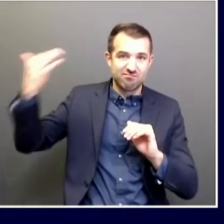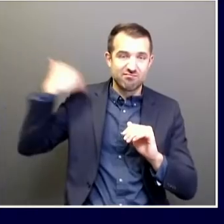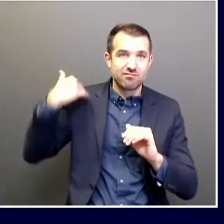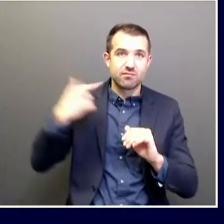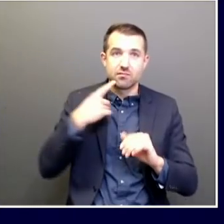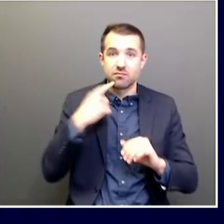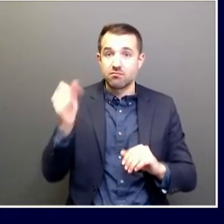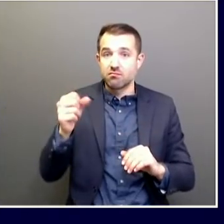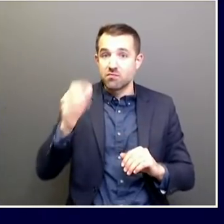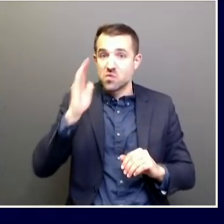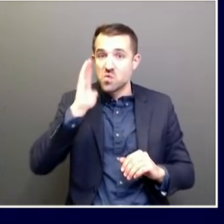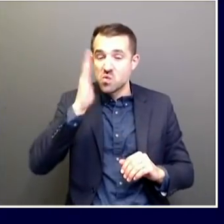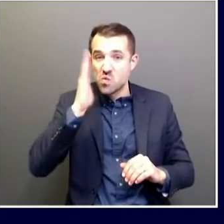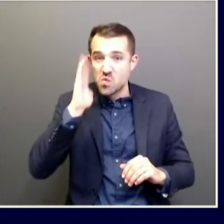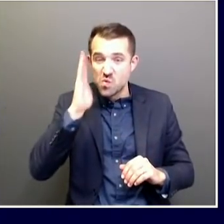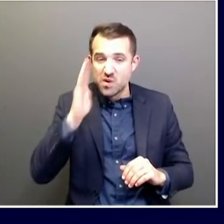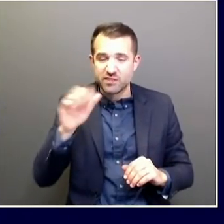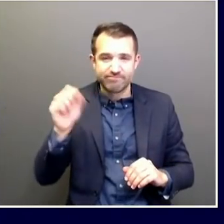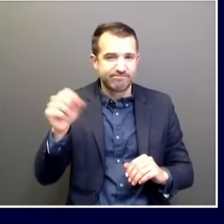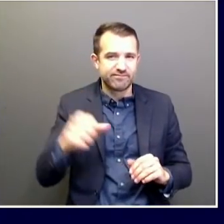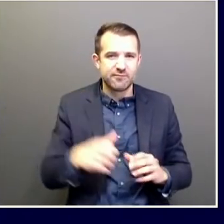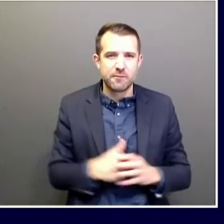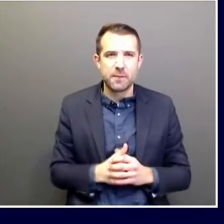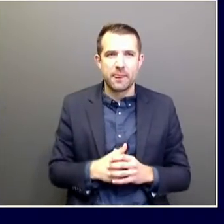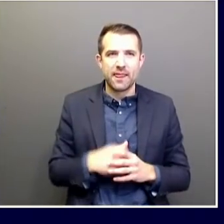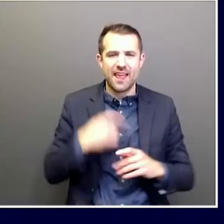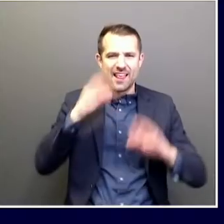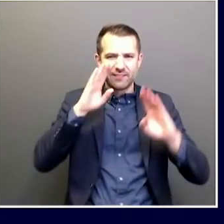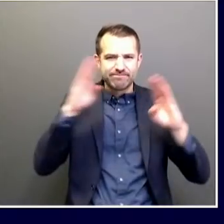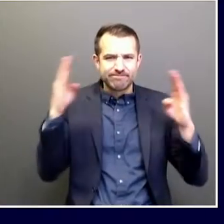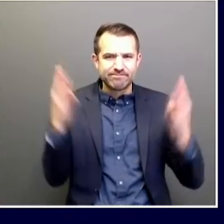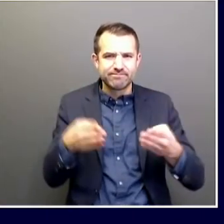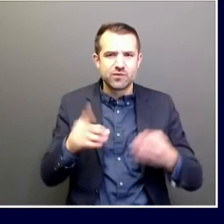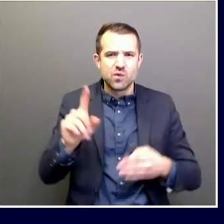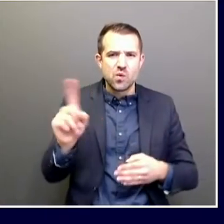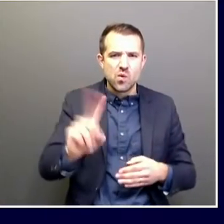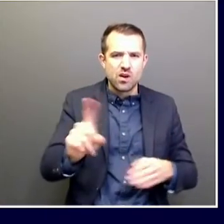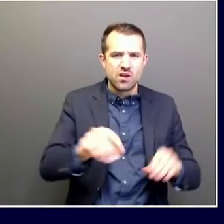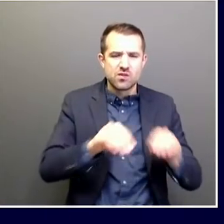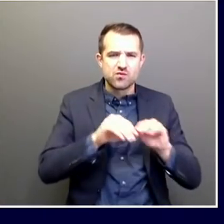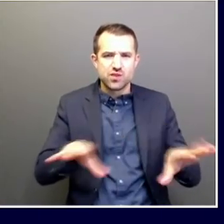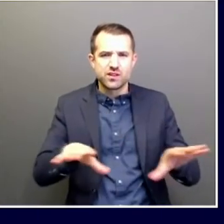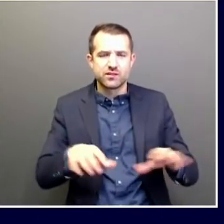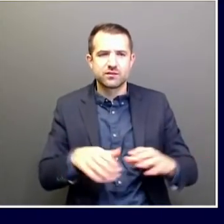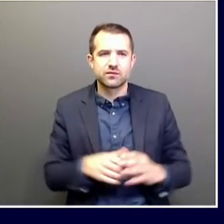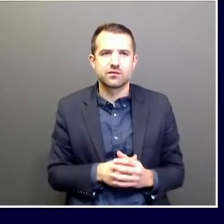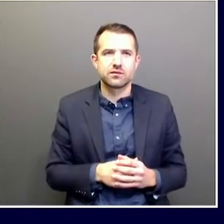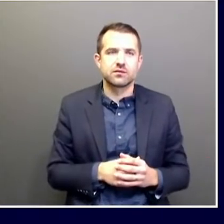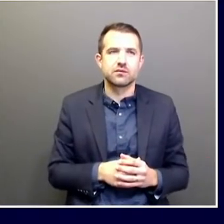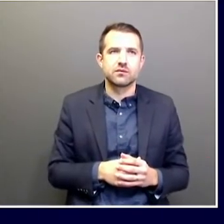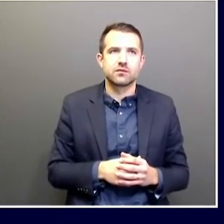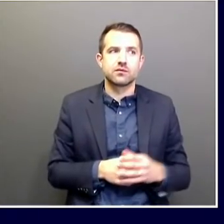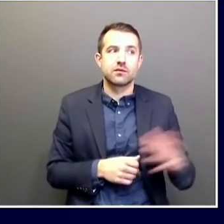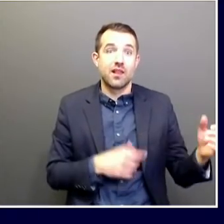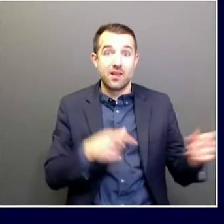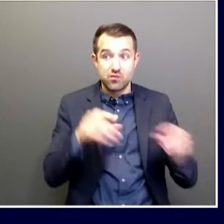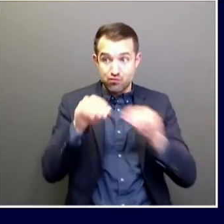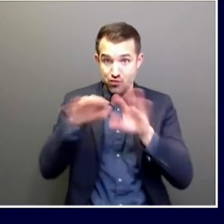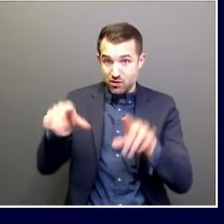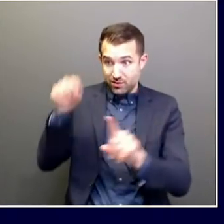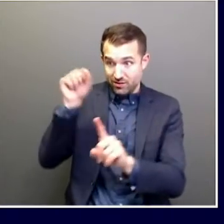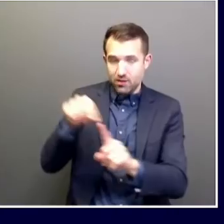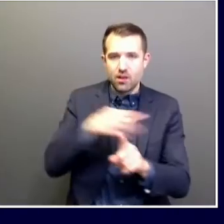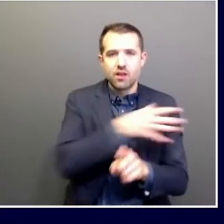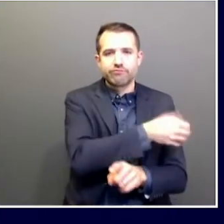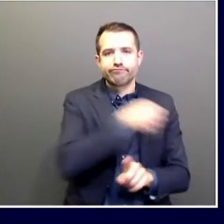hyper-focused on facilities with COVID-19 outbreaks themselves. What we want to now do is kind of think through how we